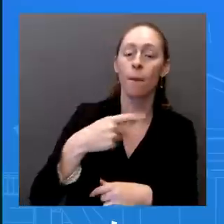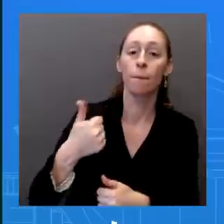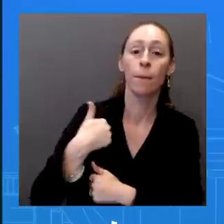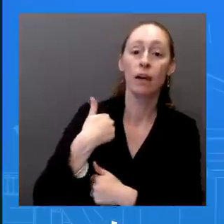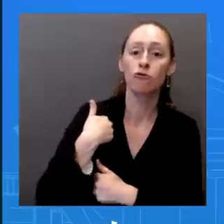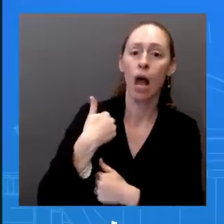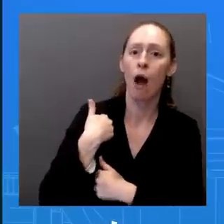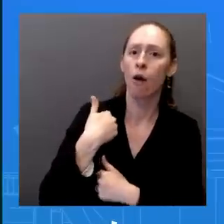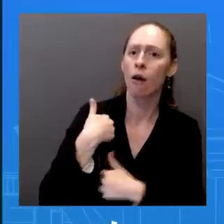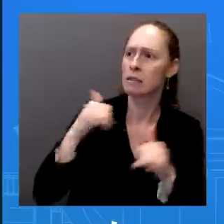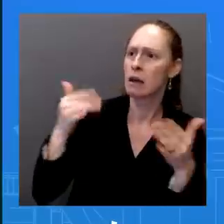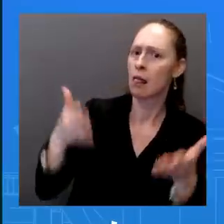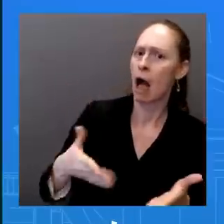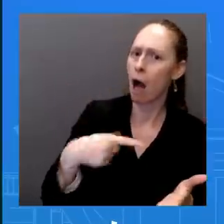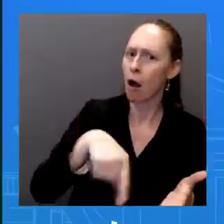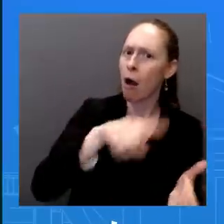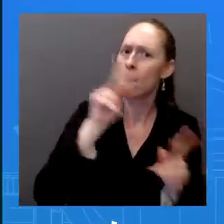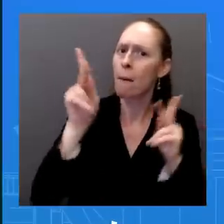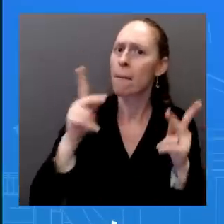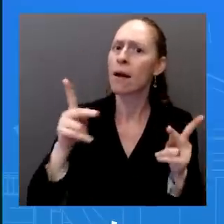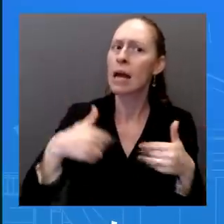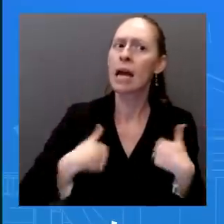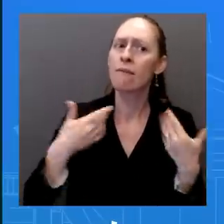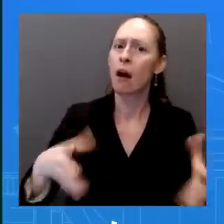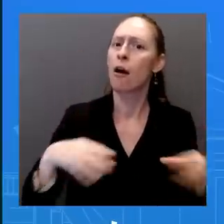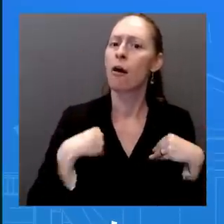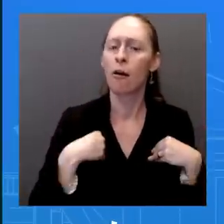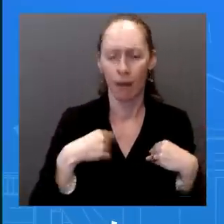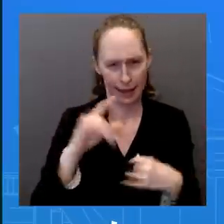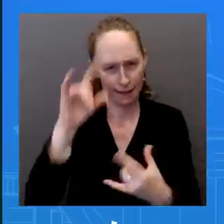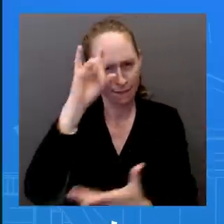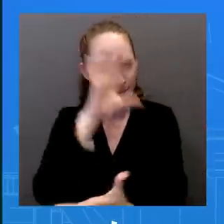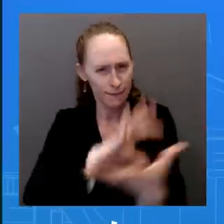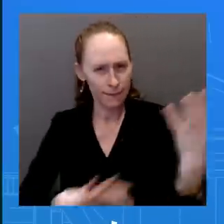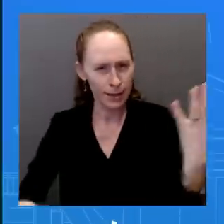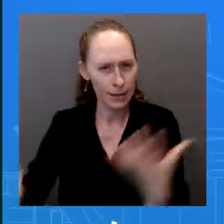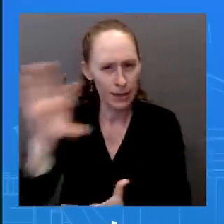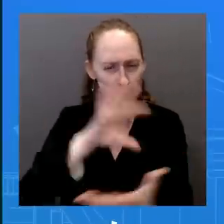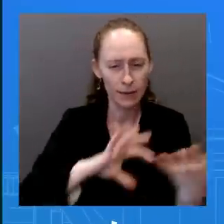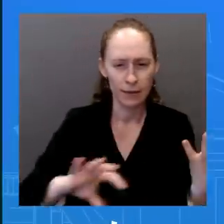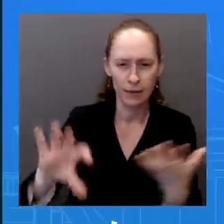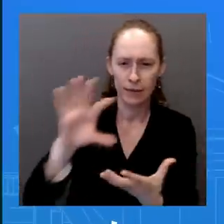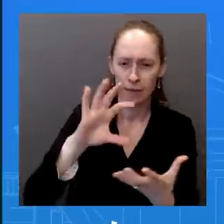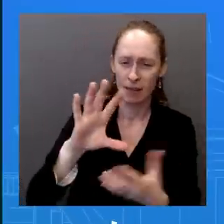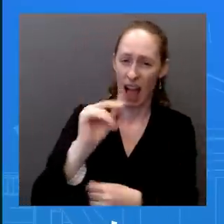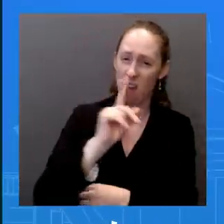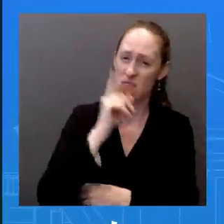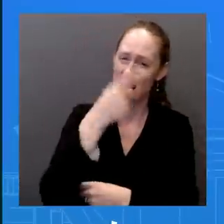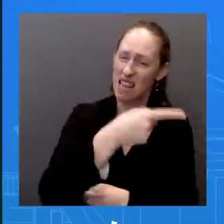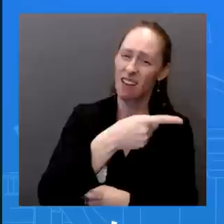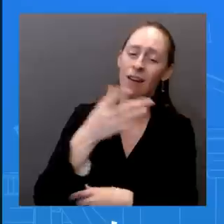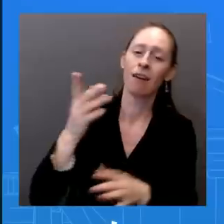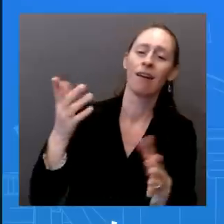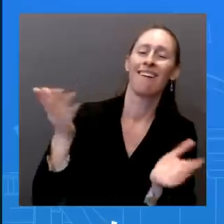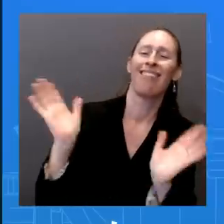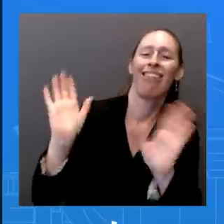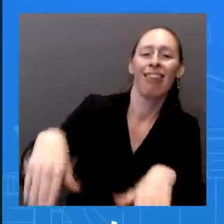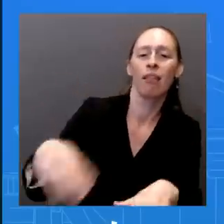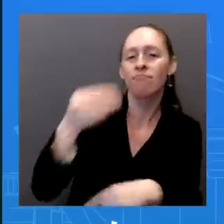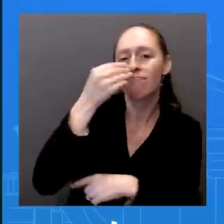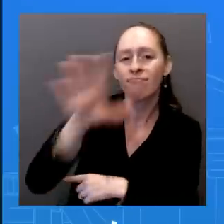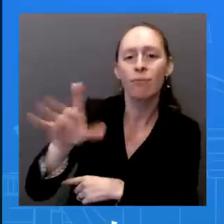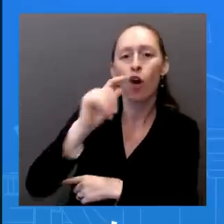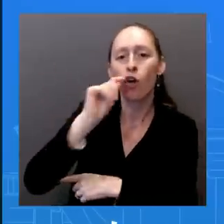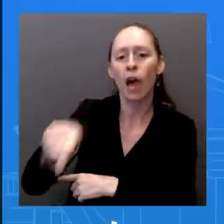territorial integrity that underpin the international system and that lie at the heart of the United Nations Charter. We know that